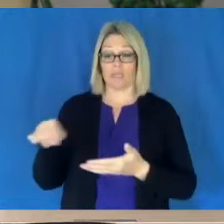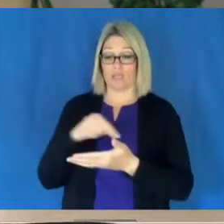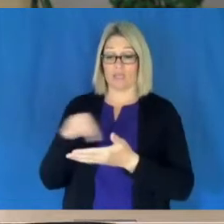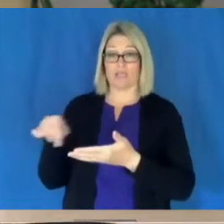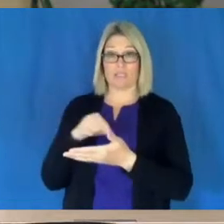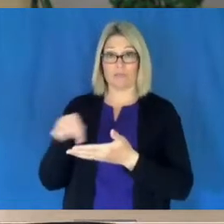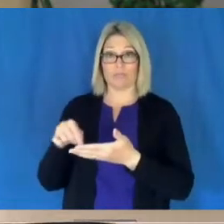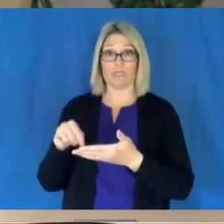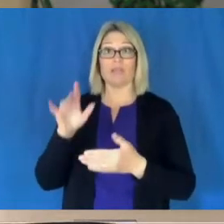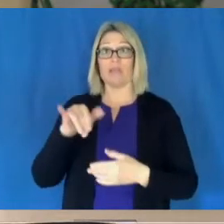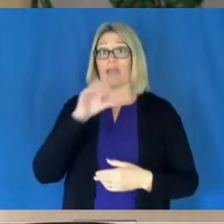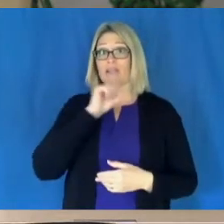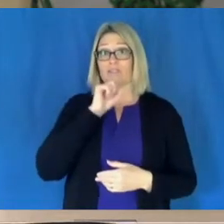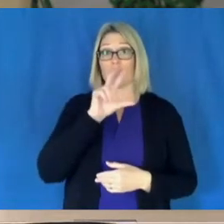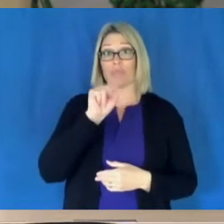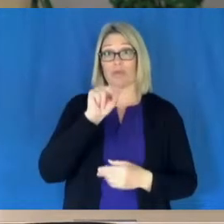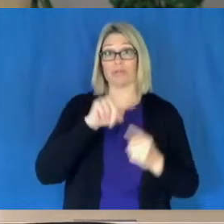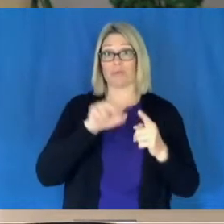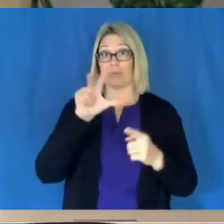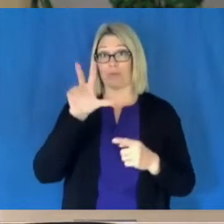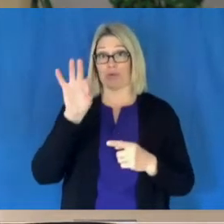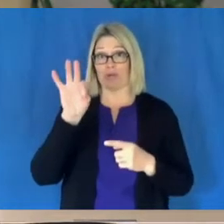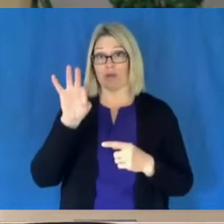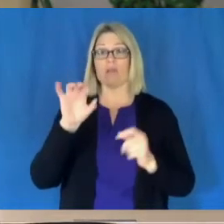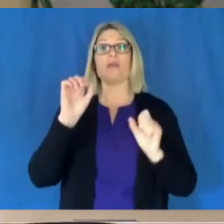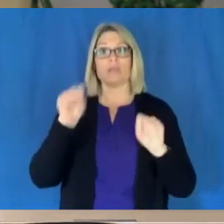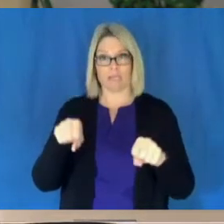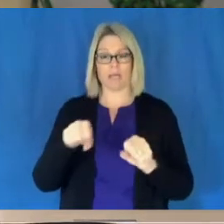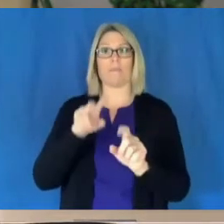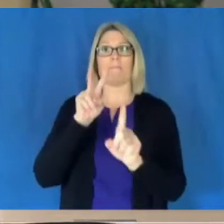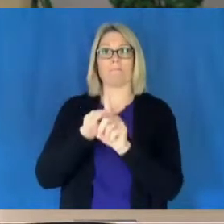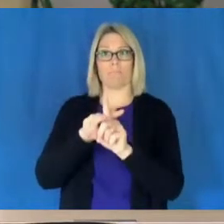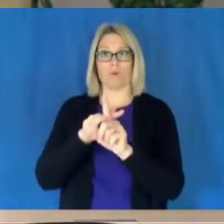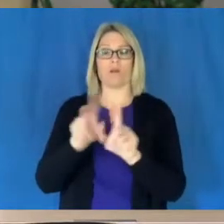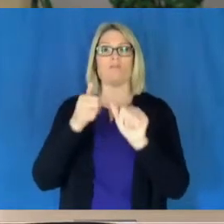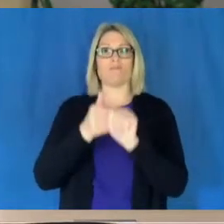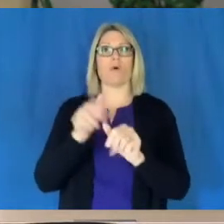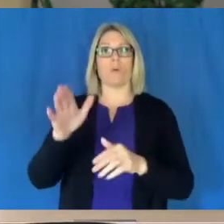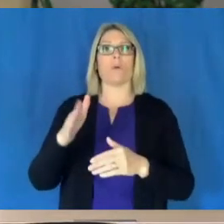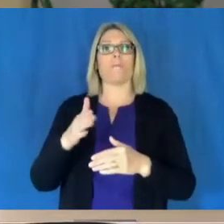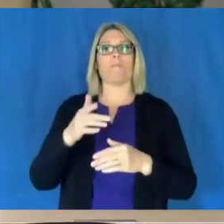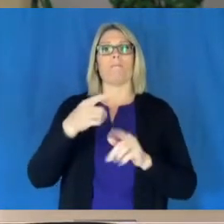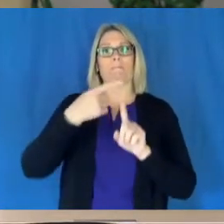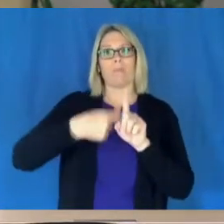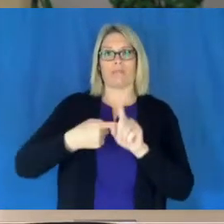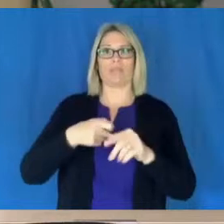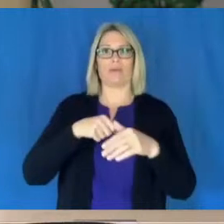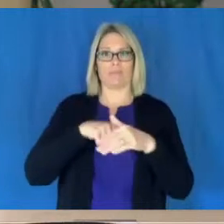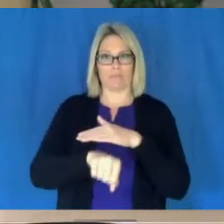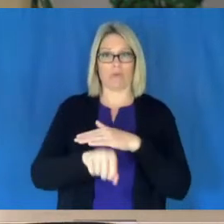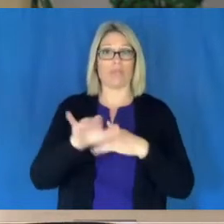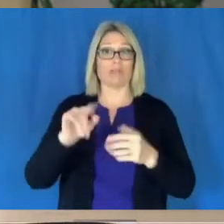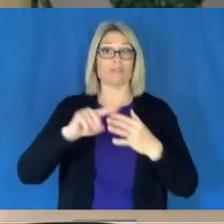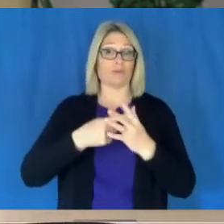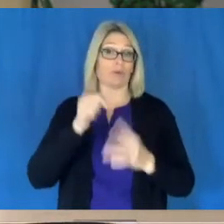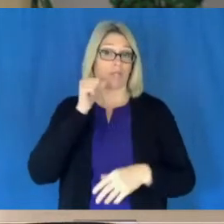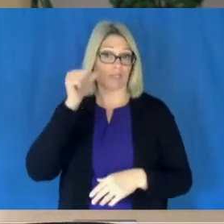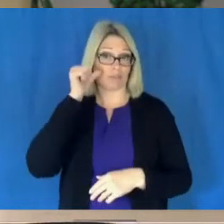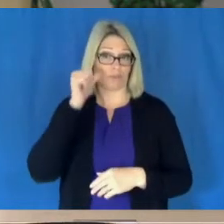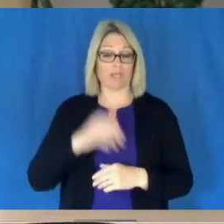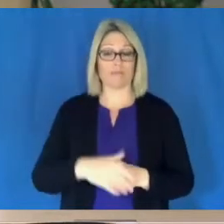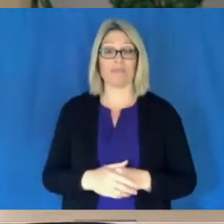individuals aged 30 to 39 are able to book their vaccine appointments according to their birth month, and this began yesterday. So as